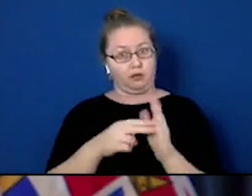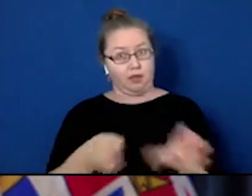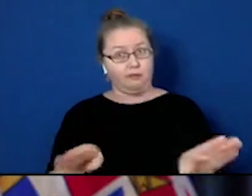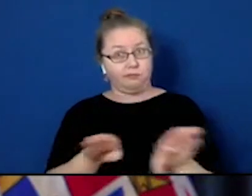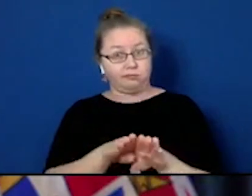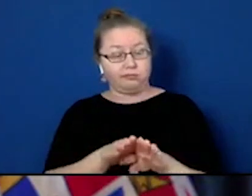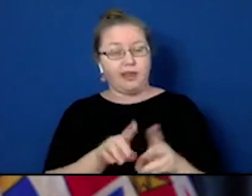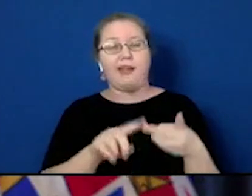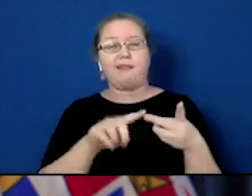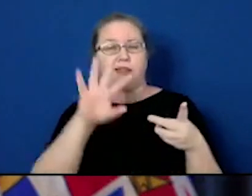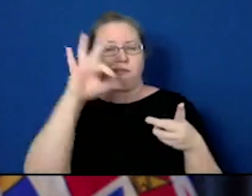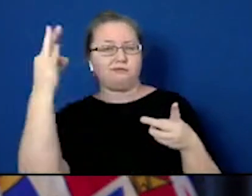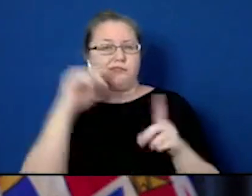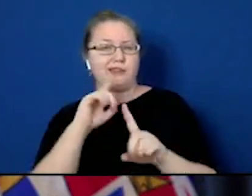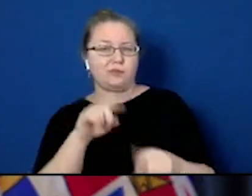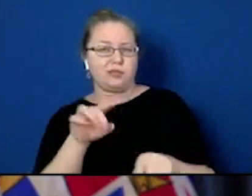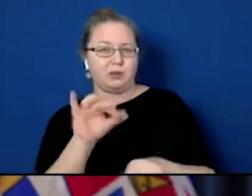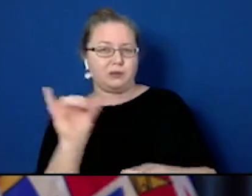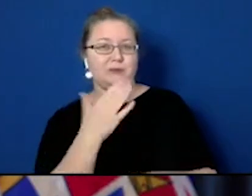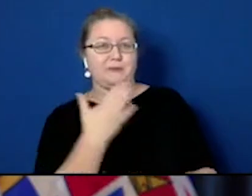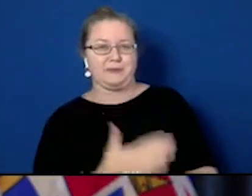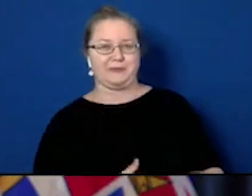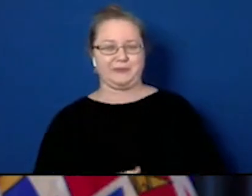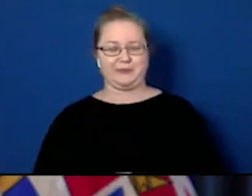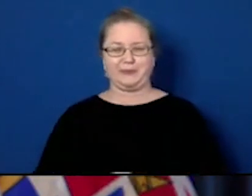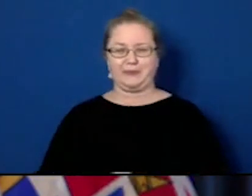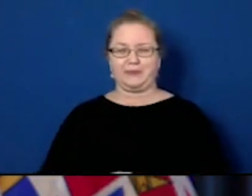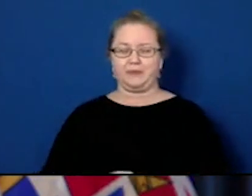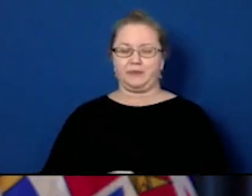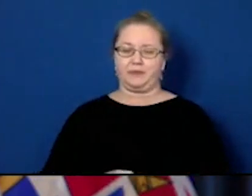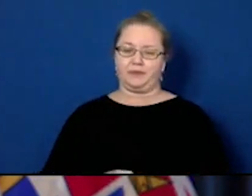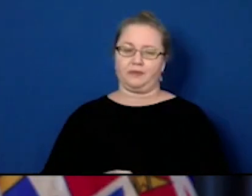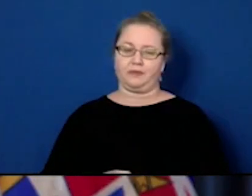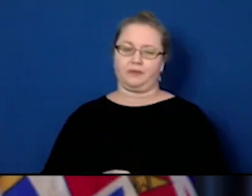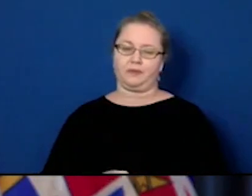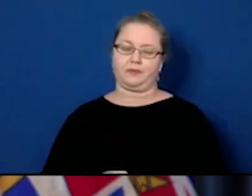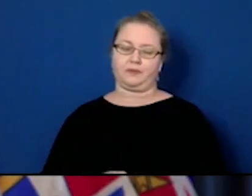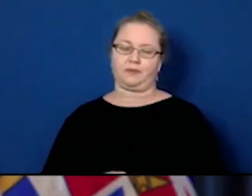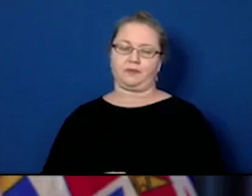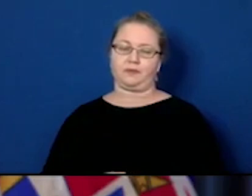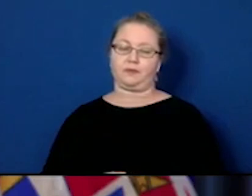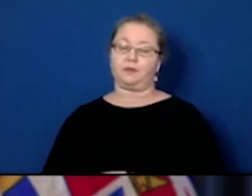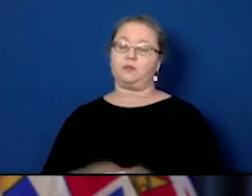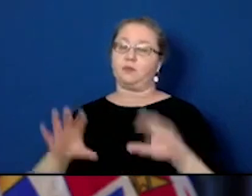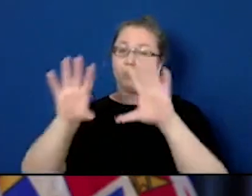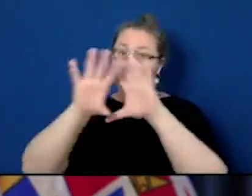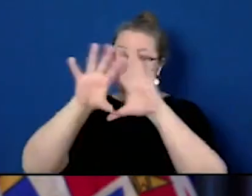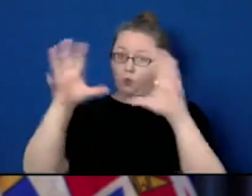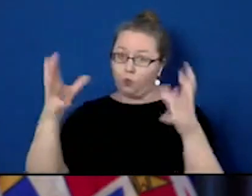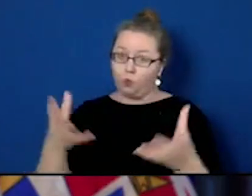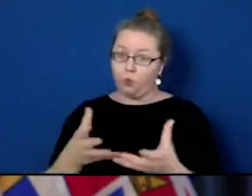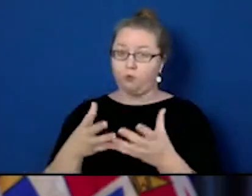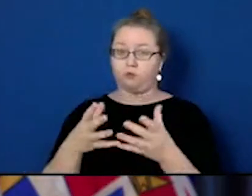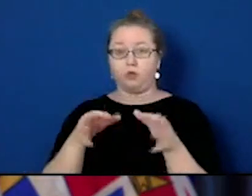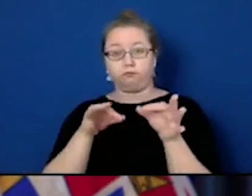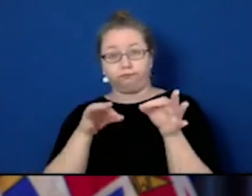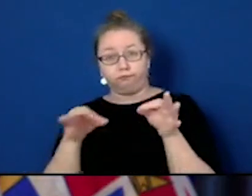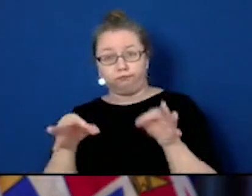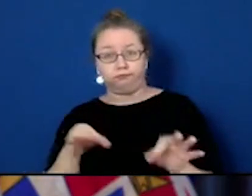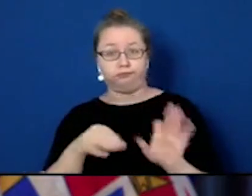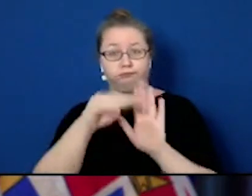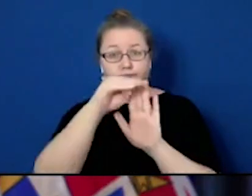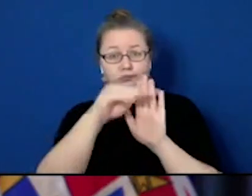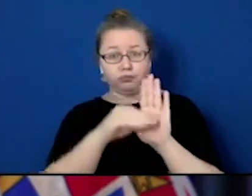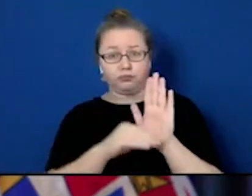cooler weather? And an answer in French, please. Thank you. So, the overall guidance that we have addresses all of